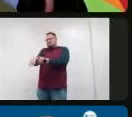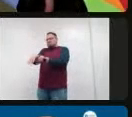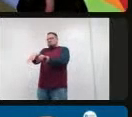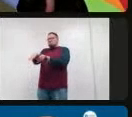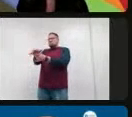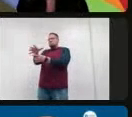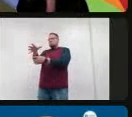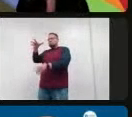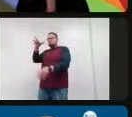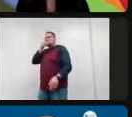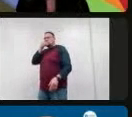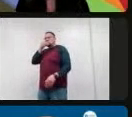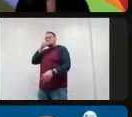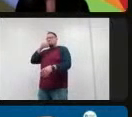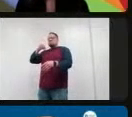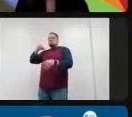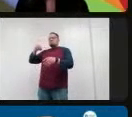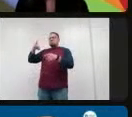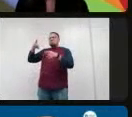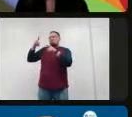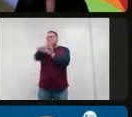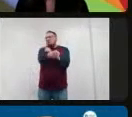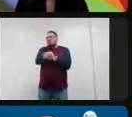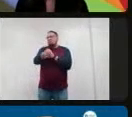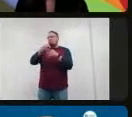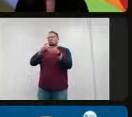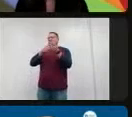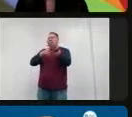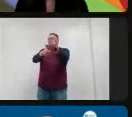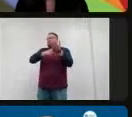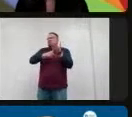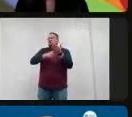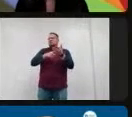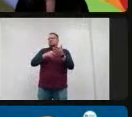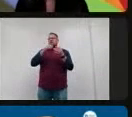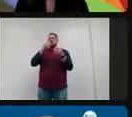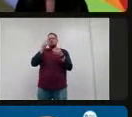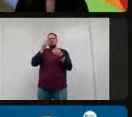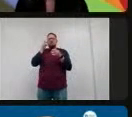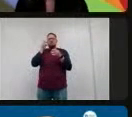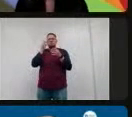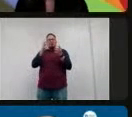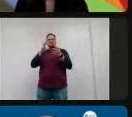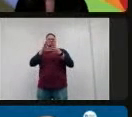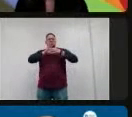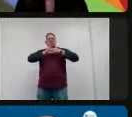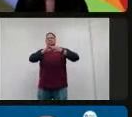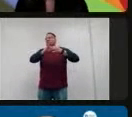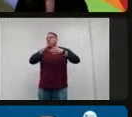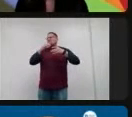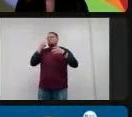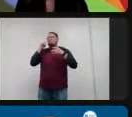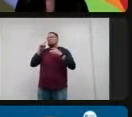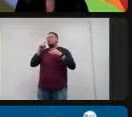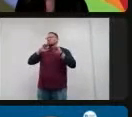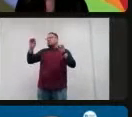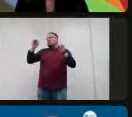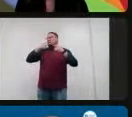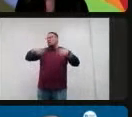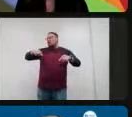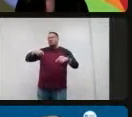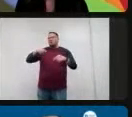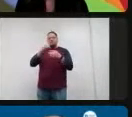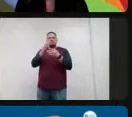down the discussion or looking for solidarity at the cost of good discussion. Sometimes good policy come out